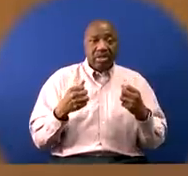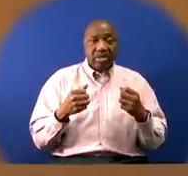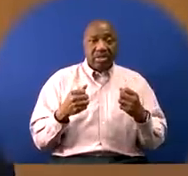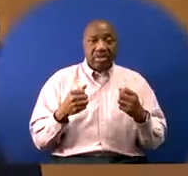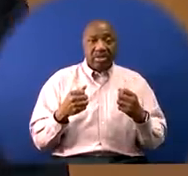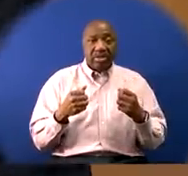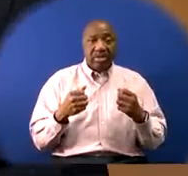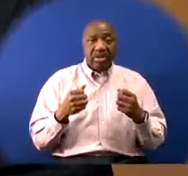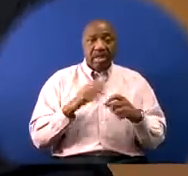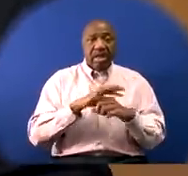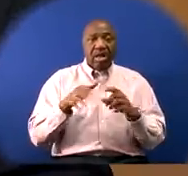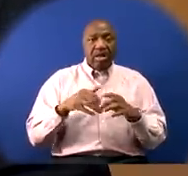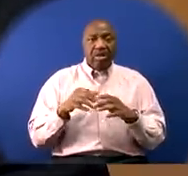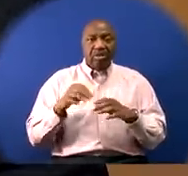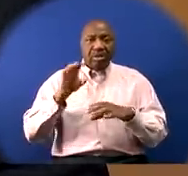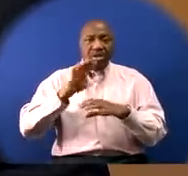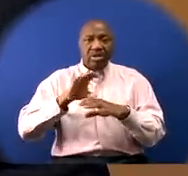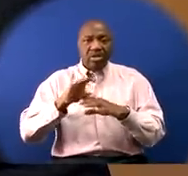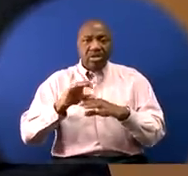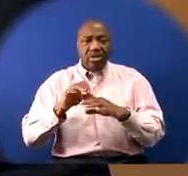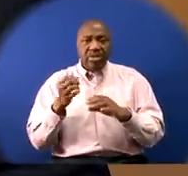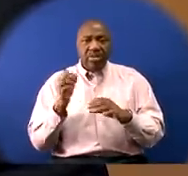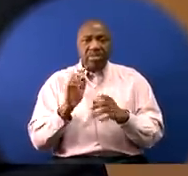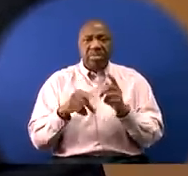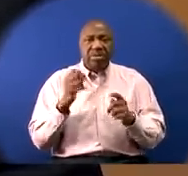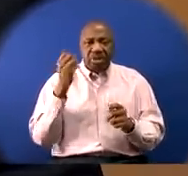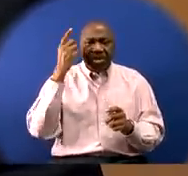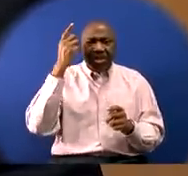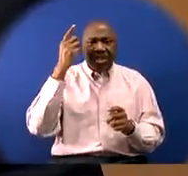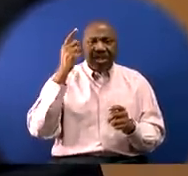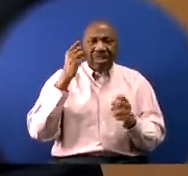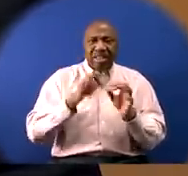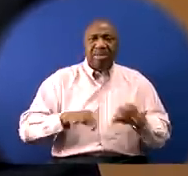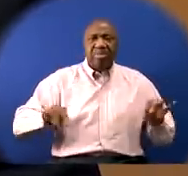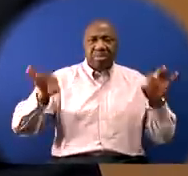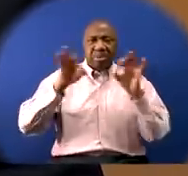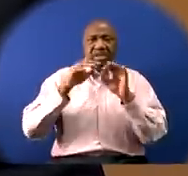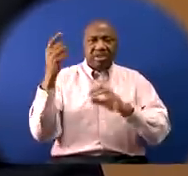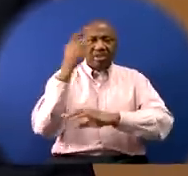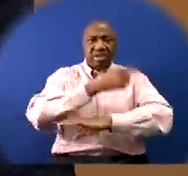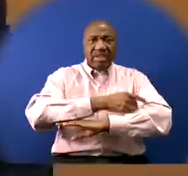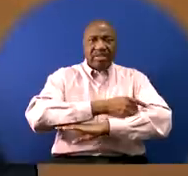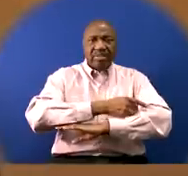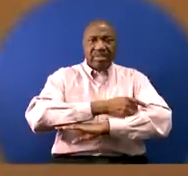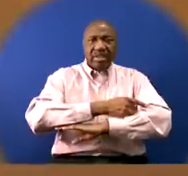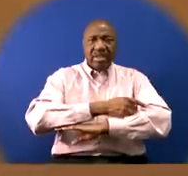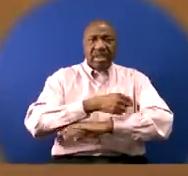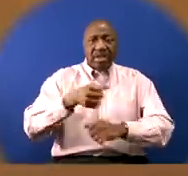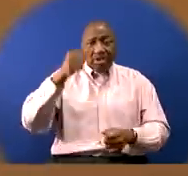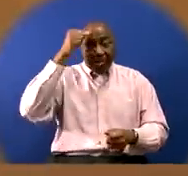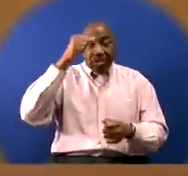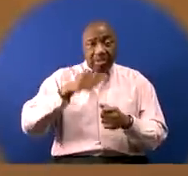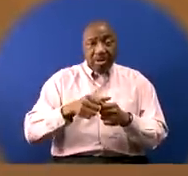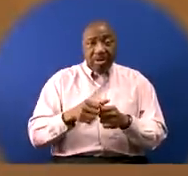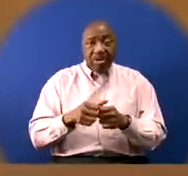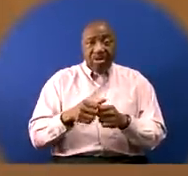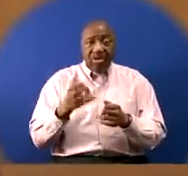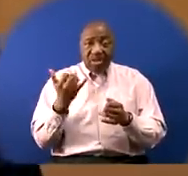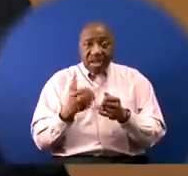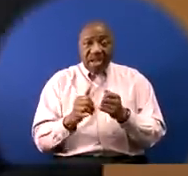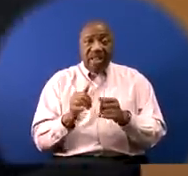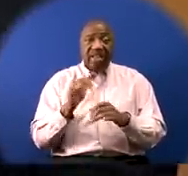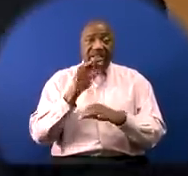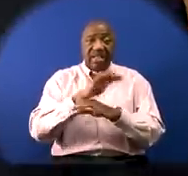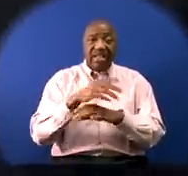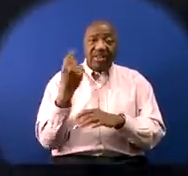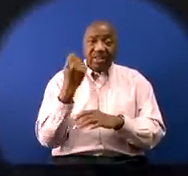All across this church are folk who understand the significance of this day. And you remember that on the last night of the Lord's life, that